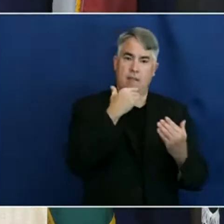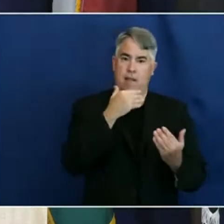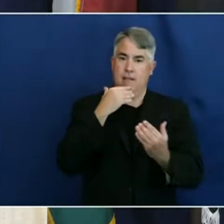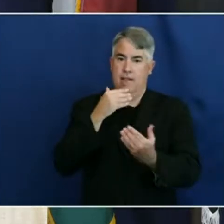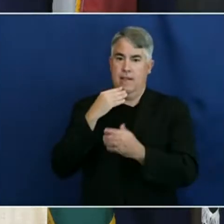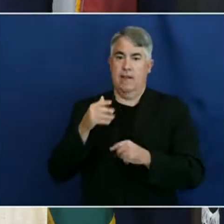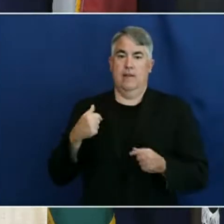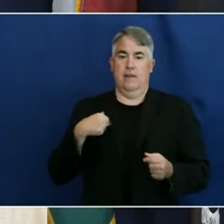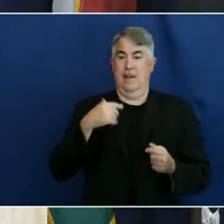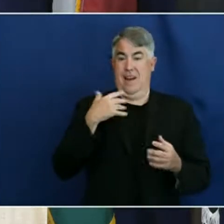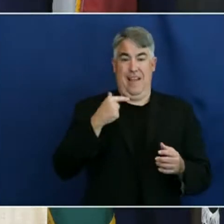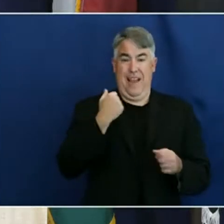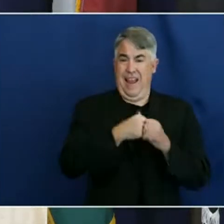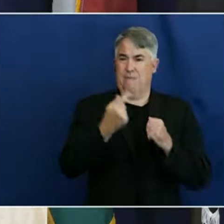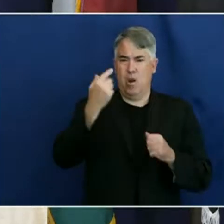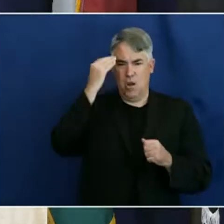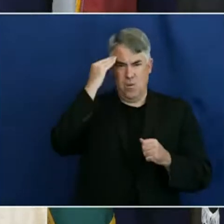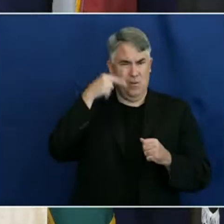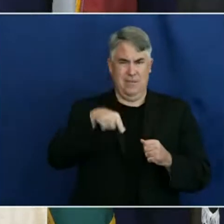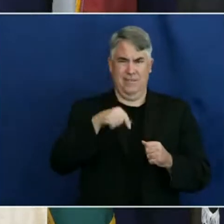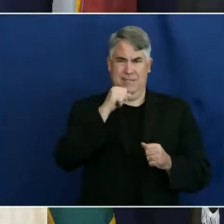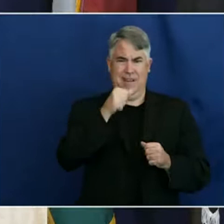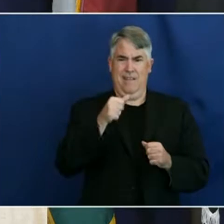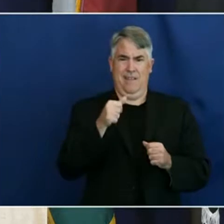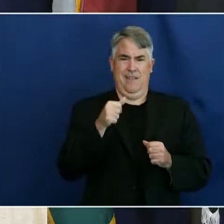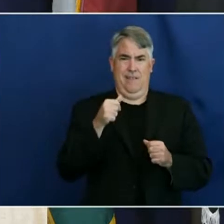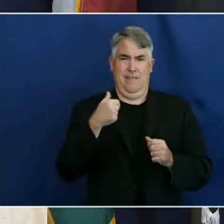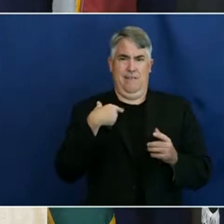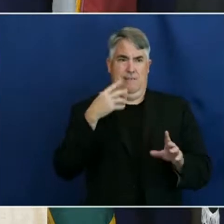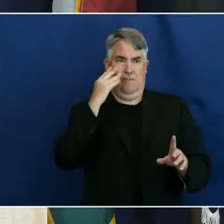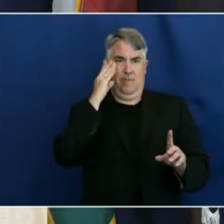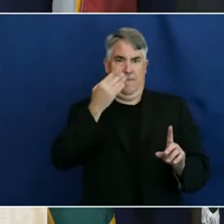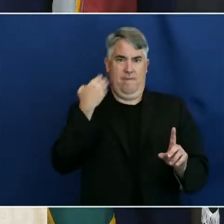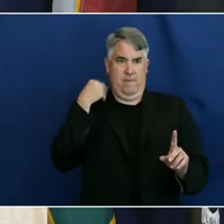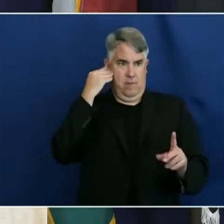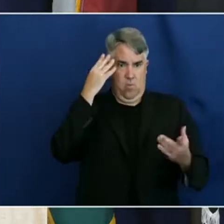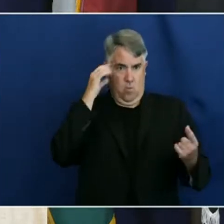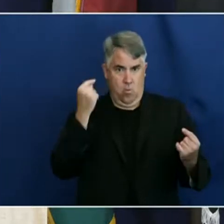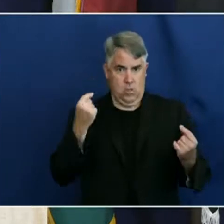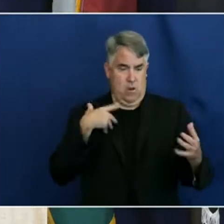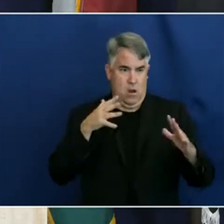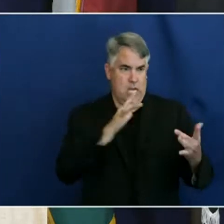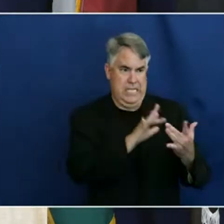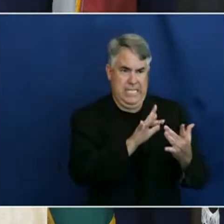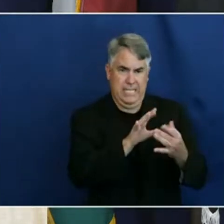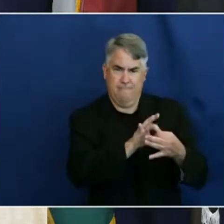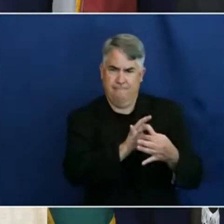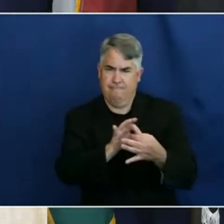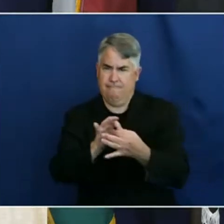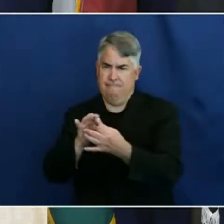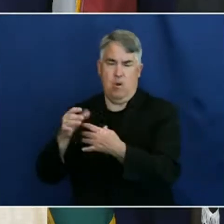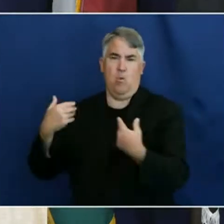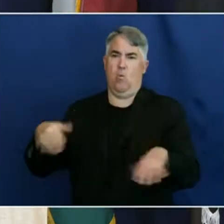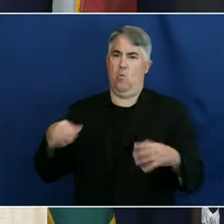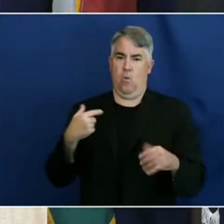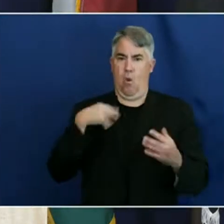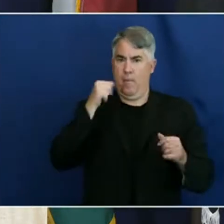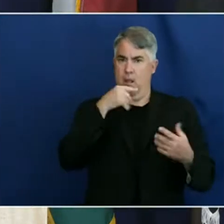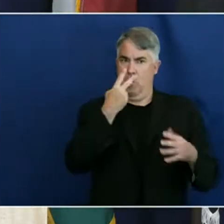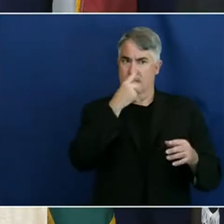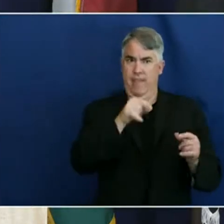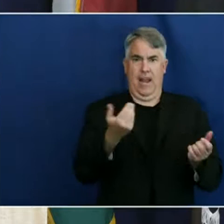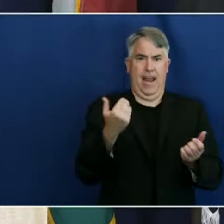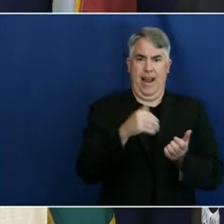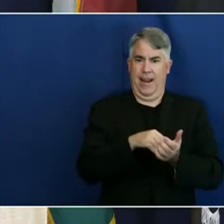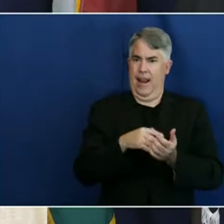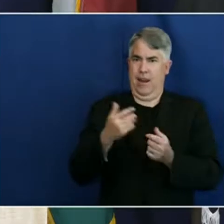and everyone knows, this is nothing like we've ever experienced before, and hopefully we never will again. So all of the partnerships